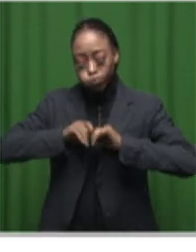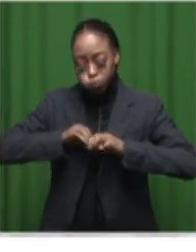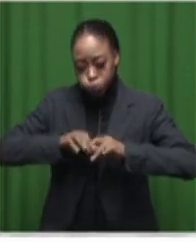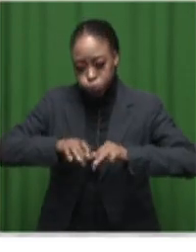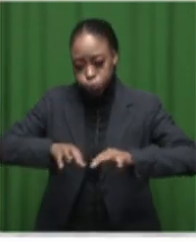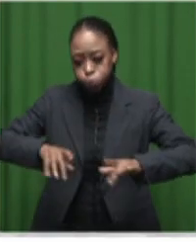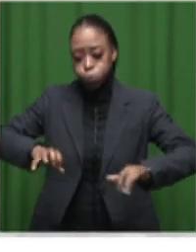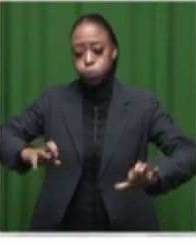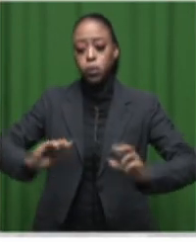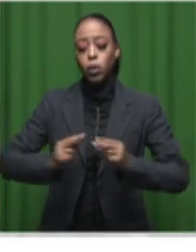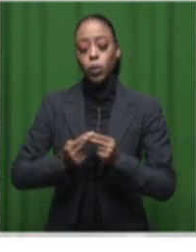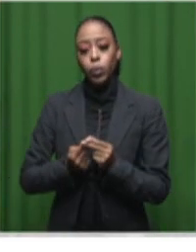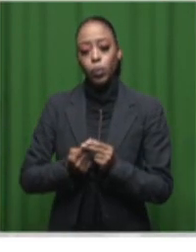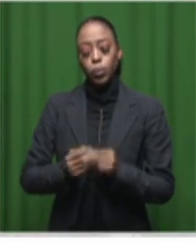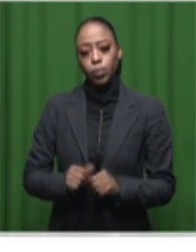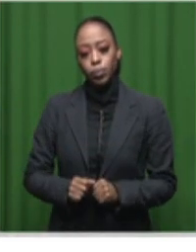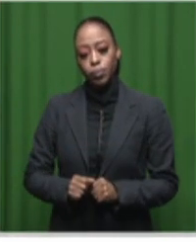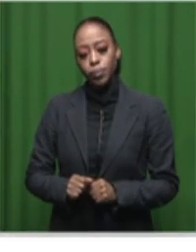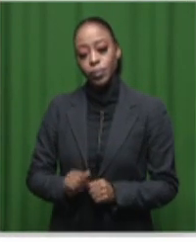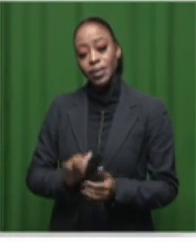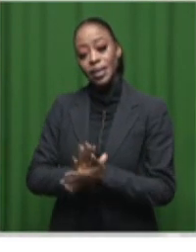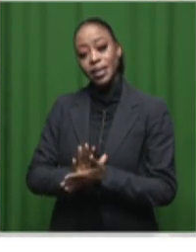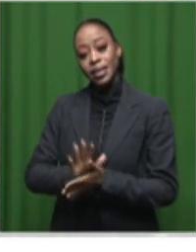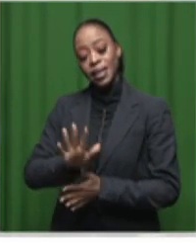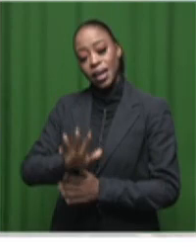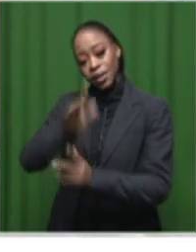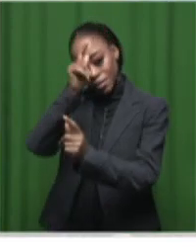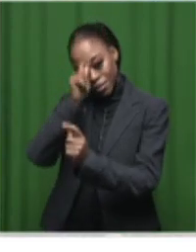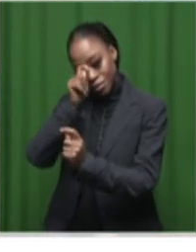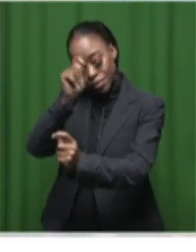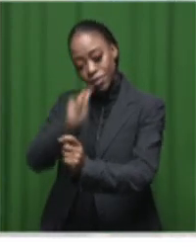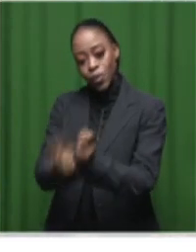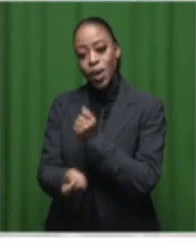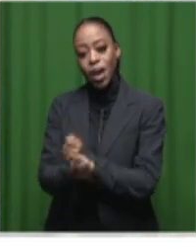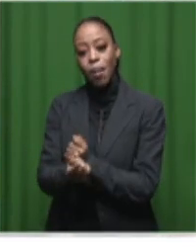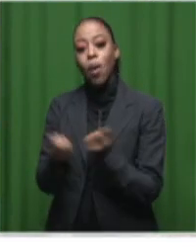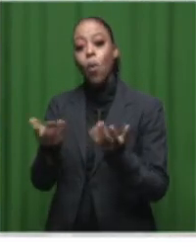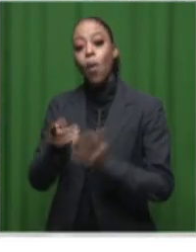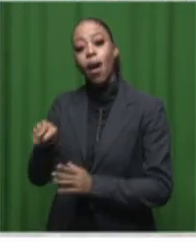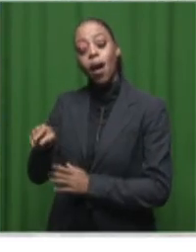the union. The 10th Marikana massacre commemoration will be held at